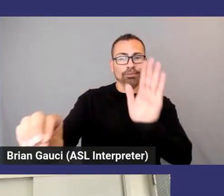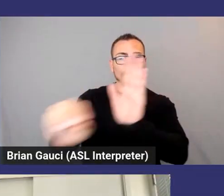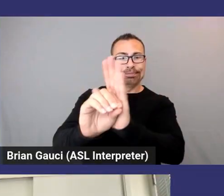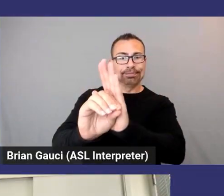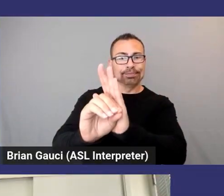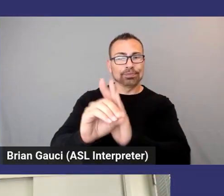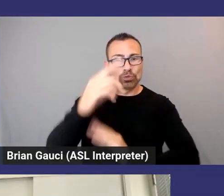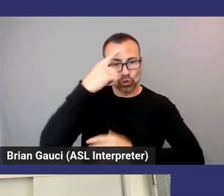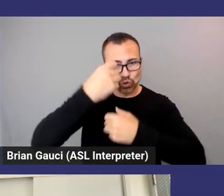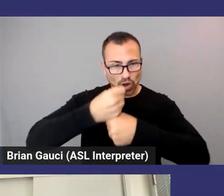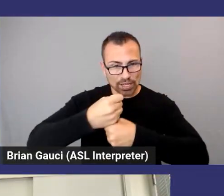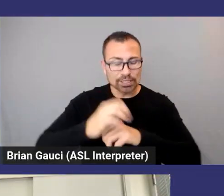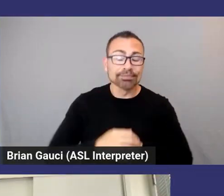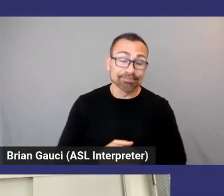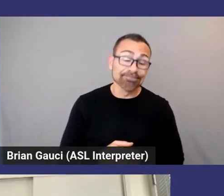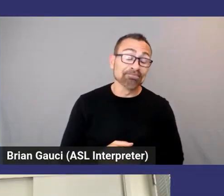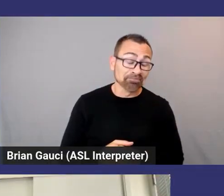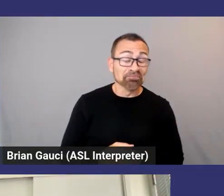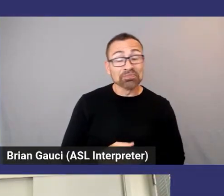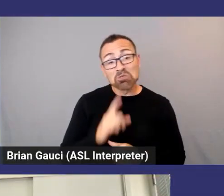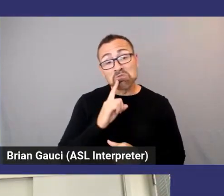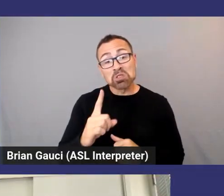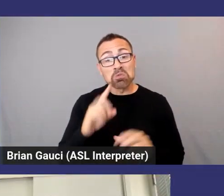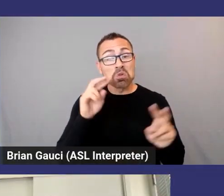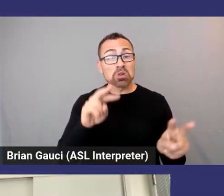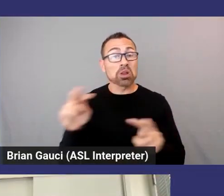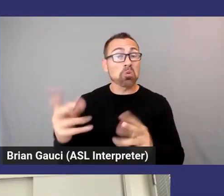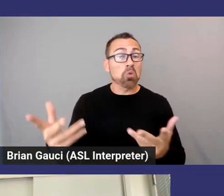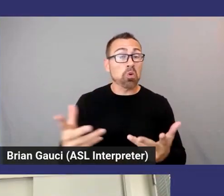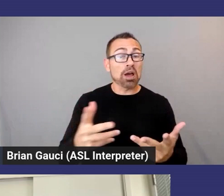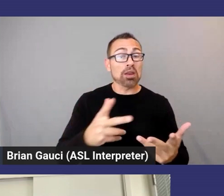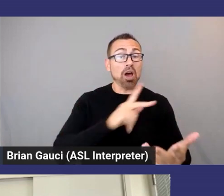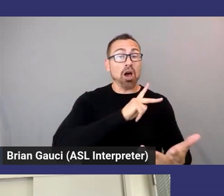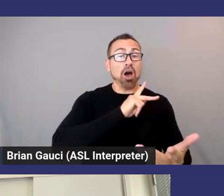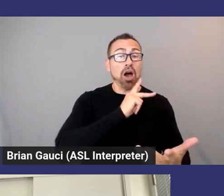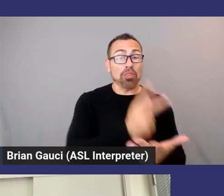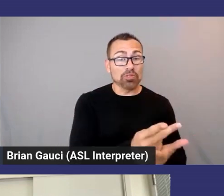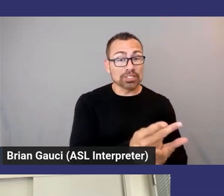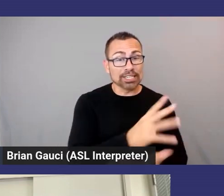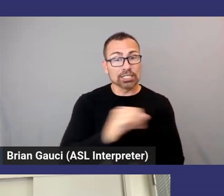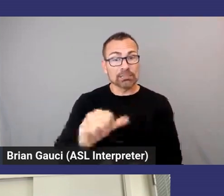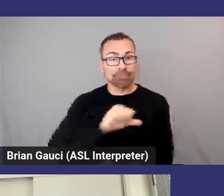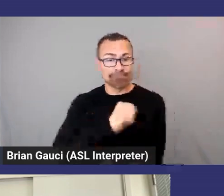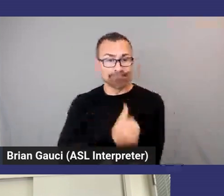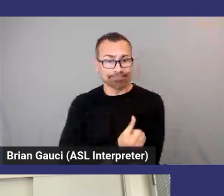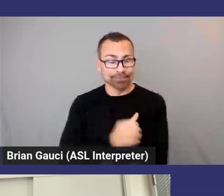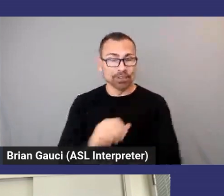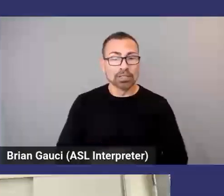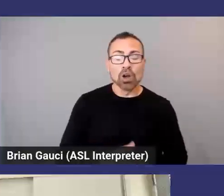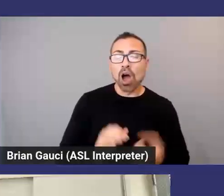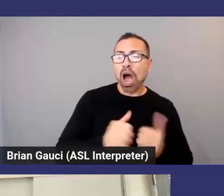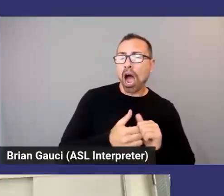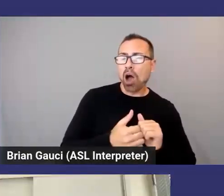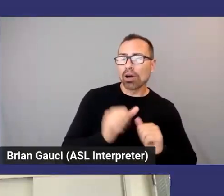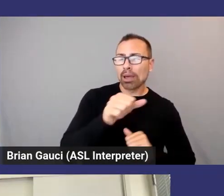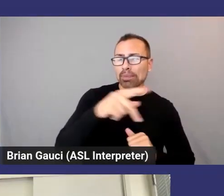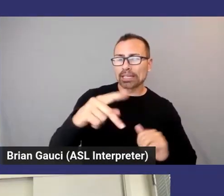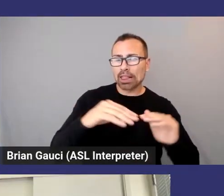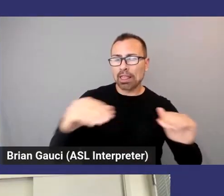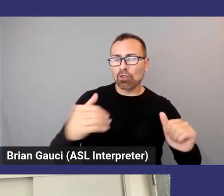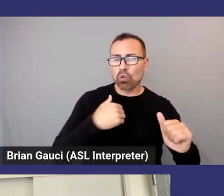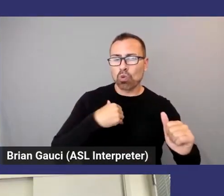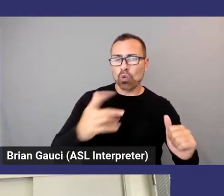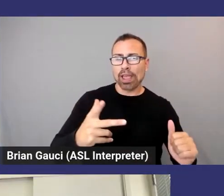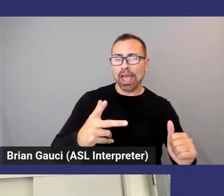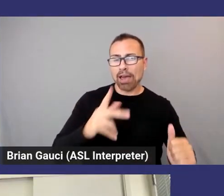authentication and authorization, right? How do we provide application level authentication to actually prove, hey,